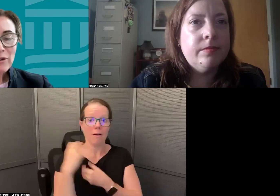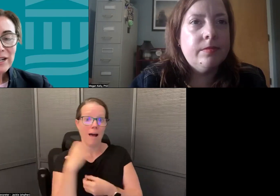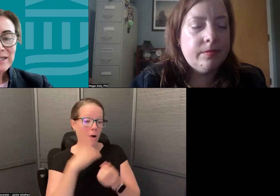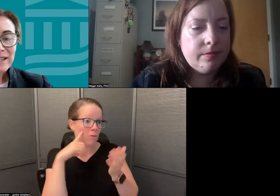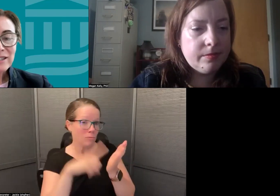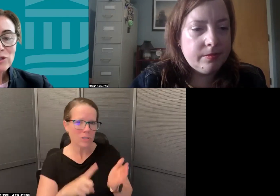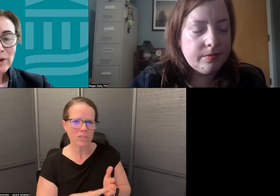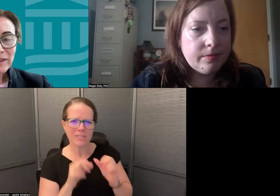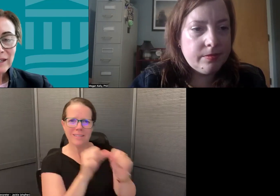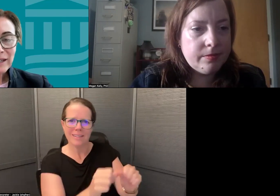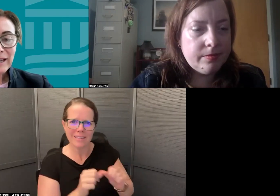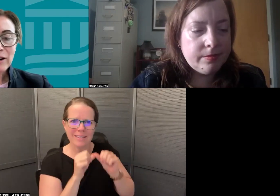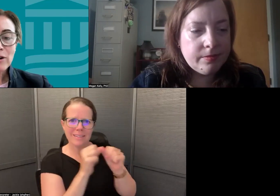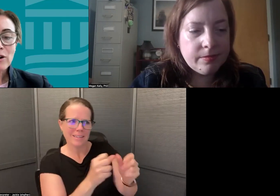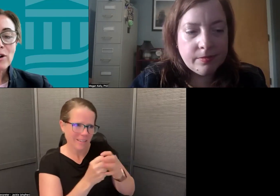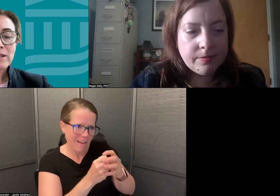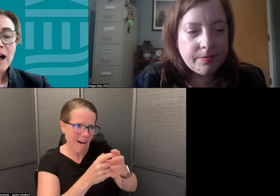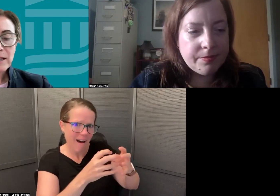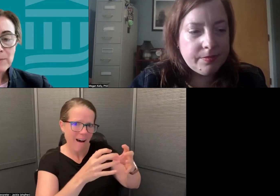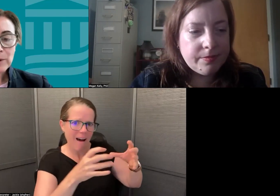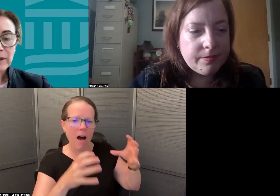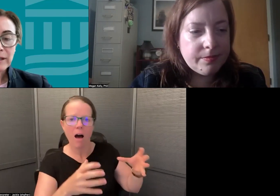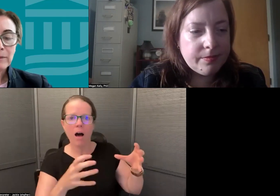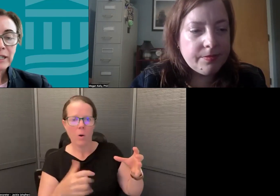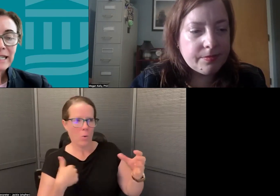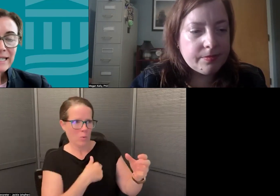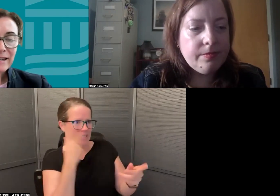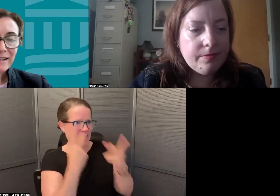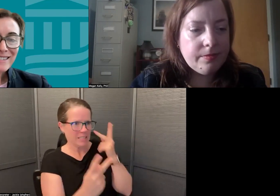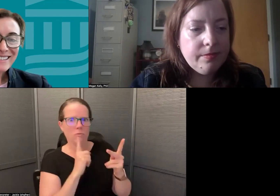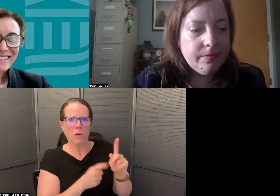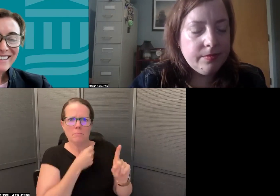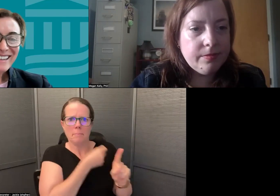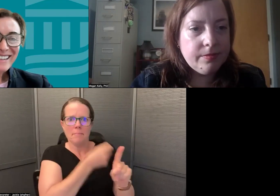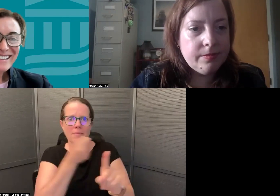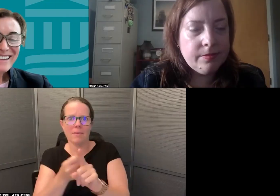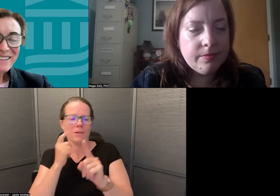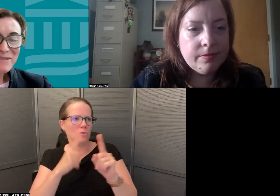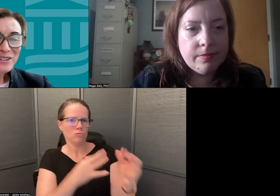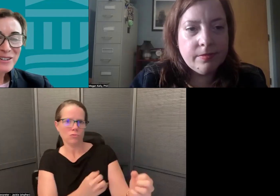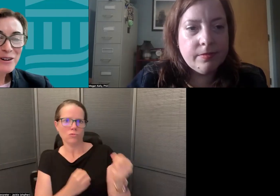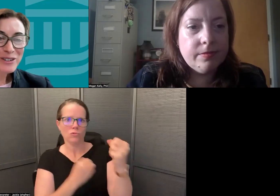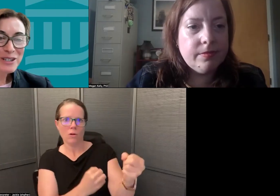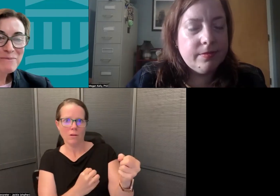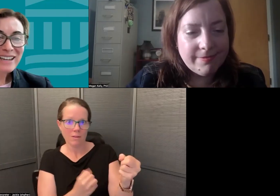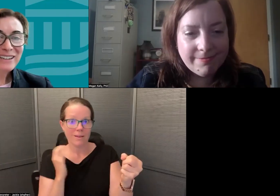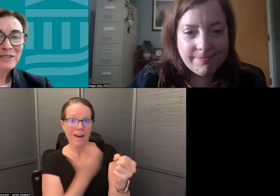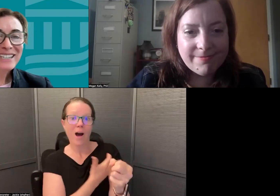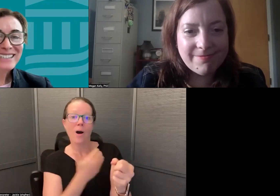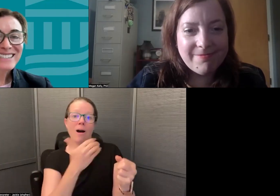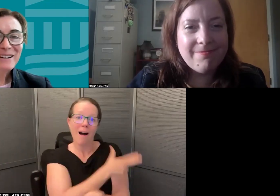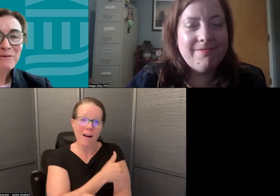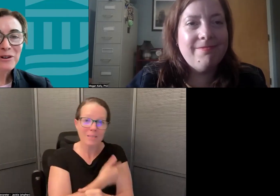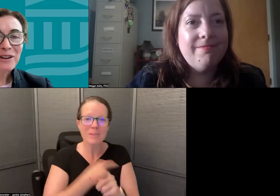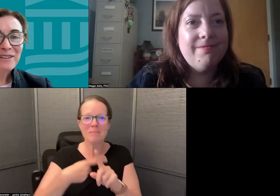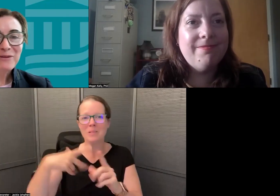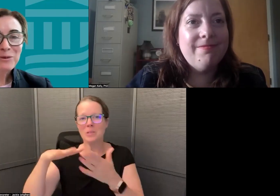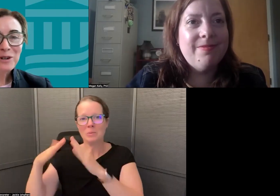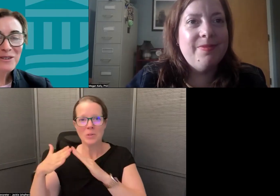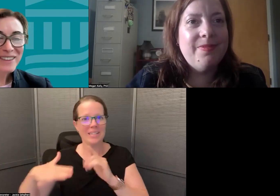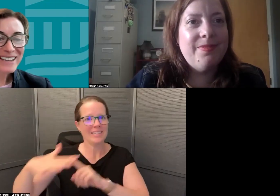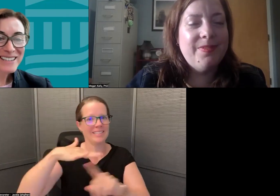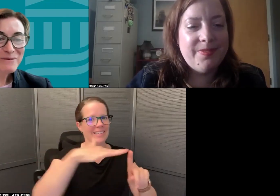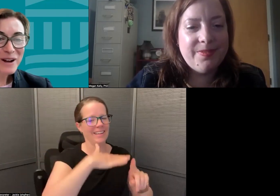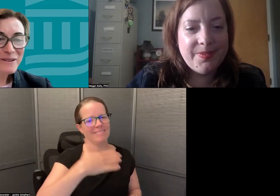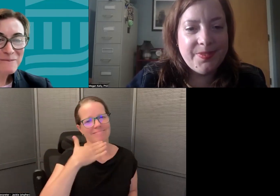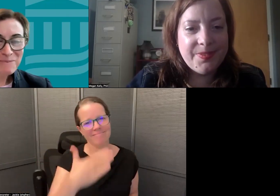meaningful progress in strengthening care across hospital and community settings. Now let me turn it over to Megan, who'd like to say a few